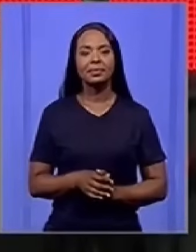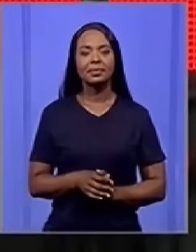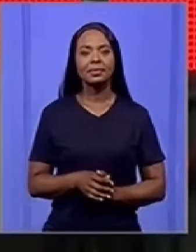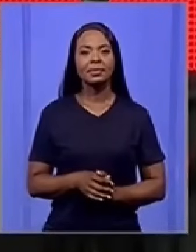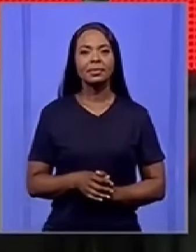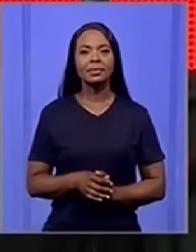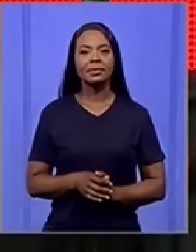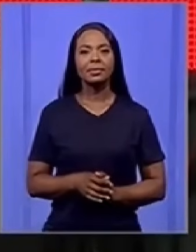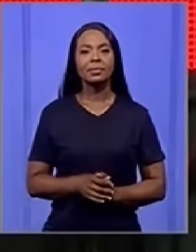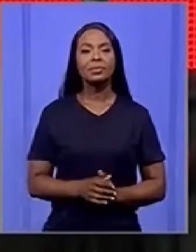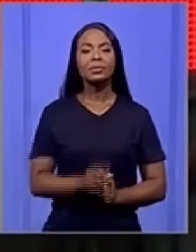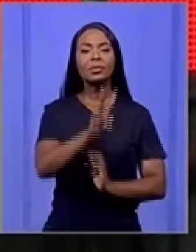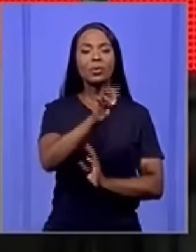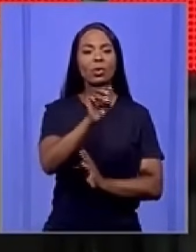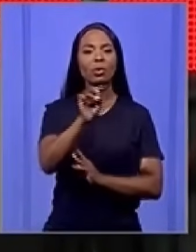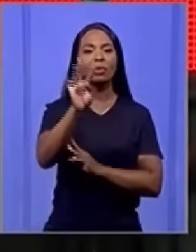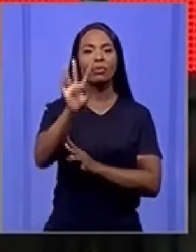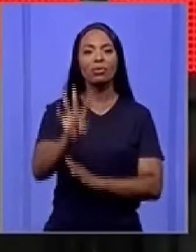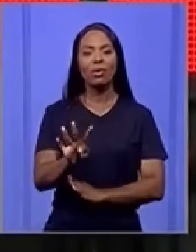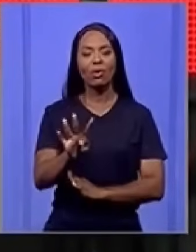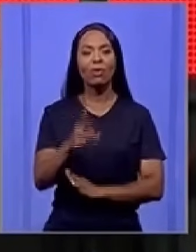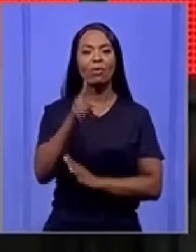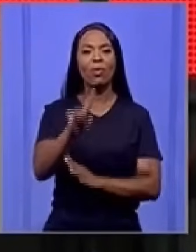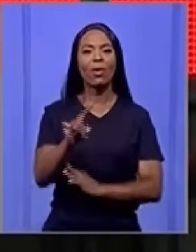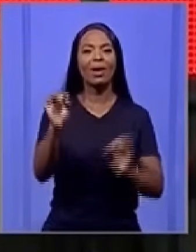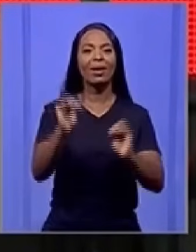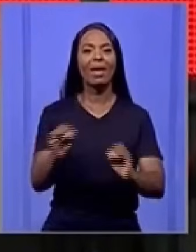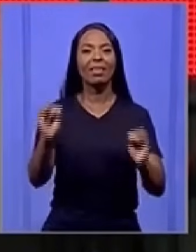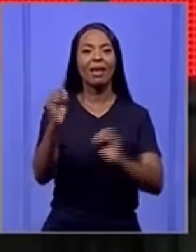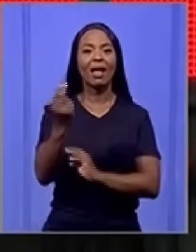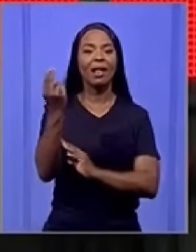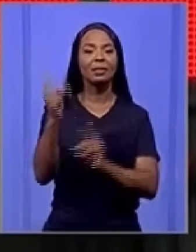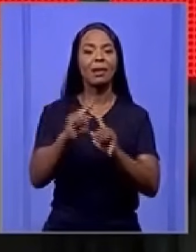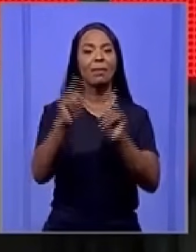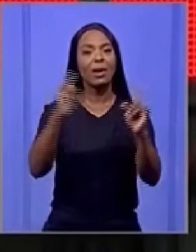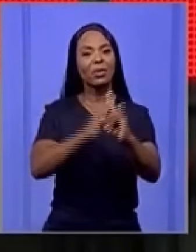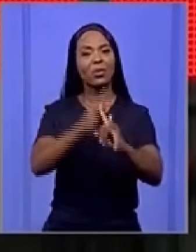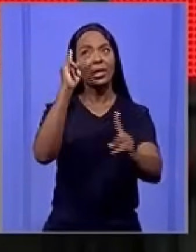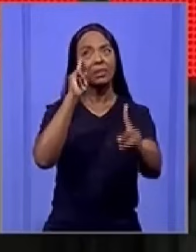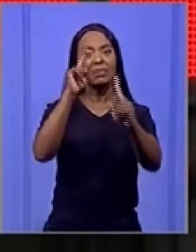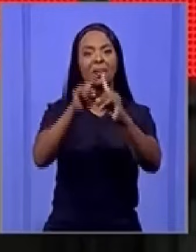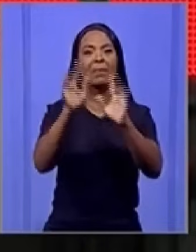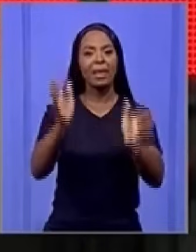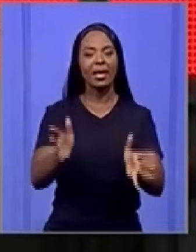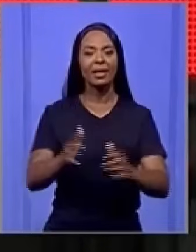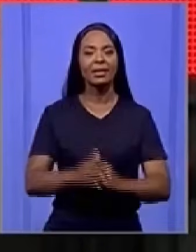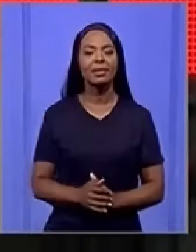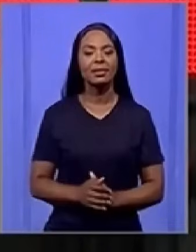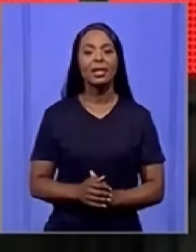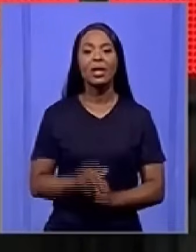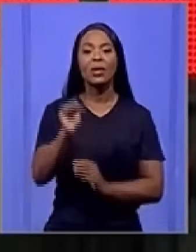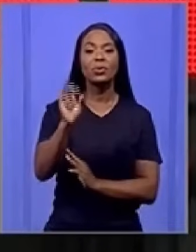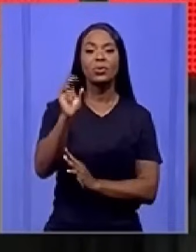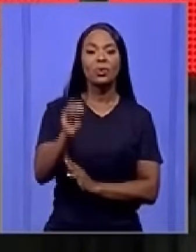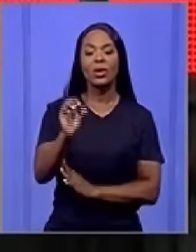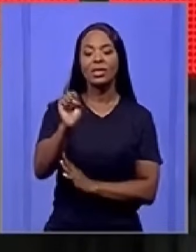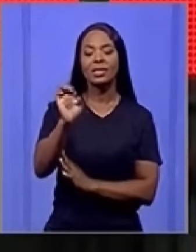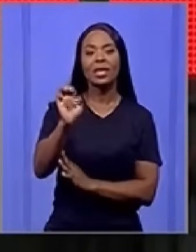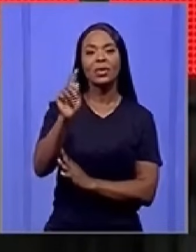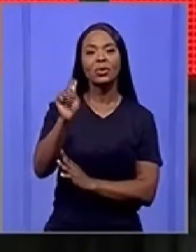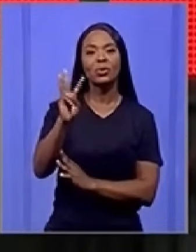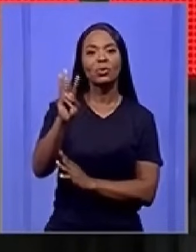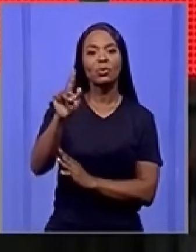the 2024 elections for nothing else but to win. So Mongezi Twala, you have